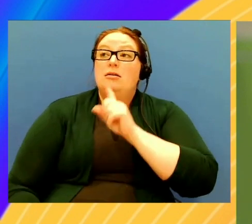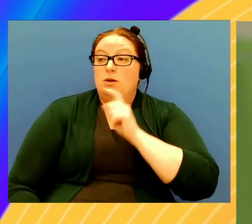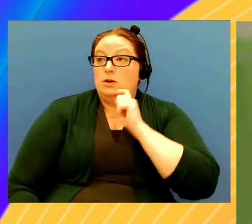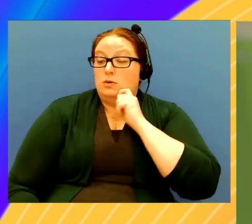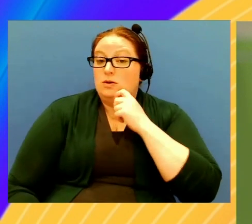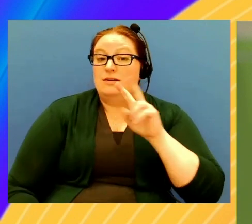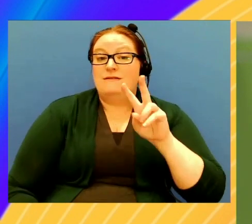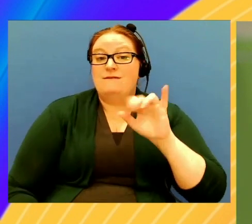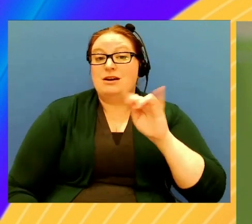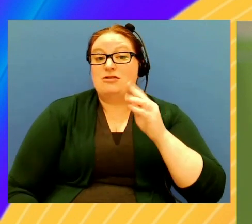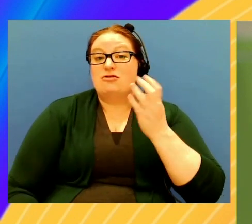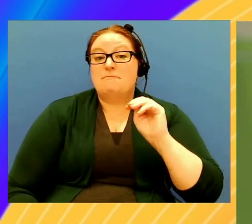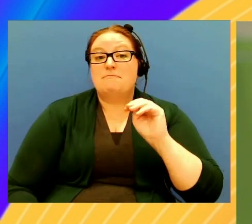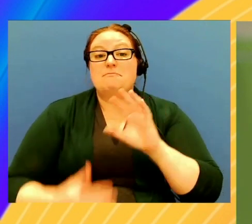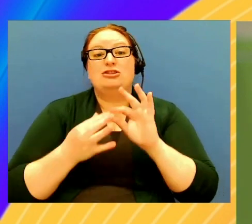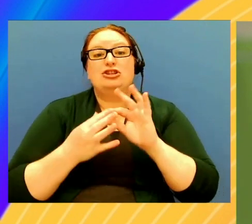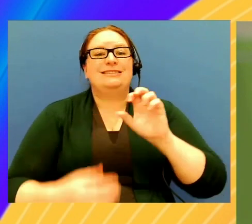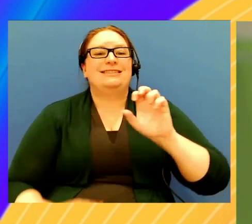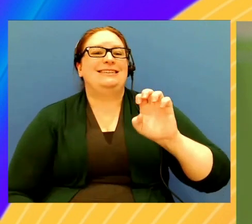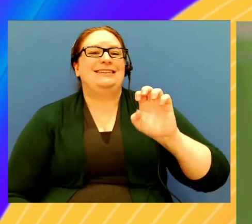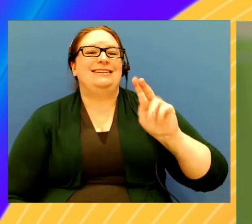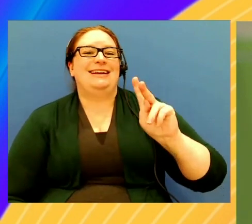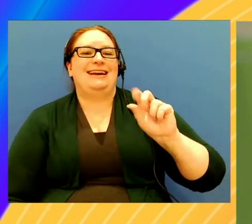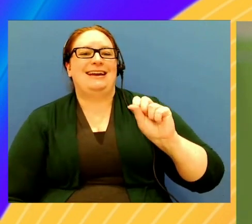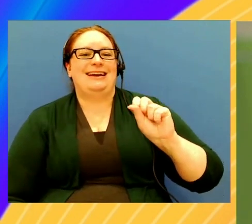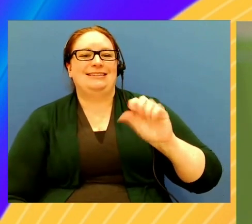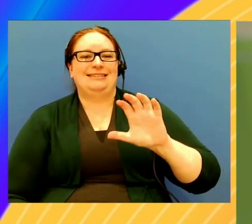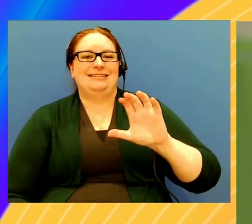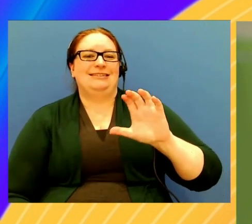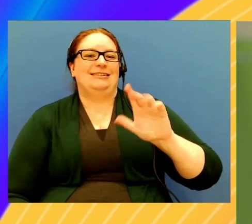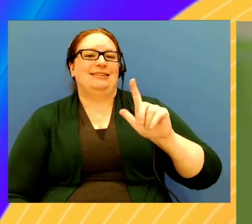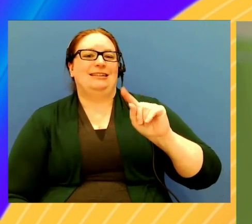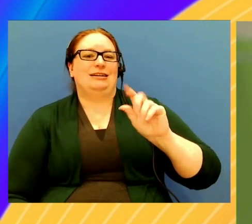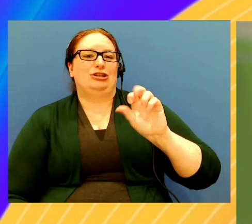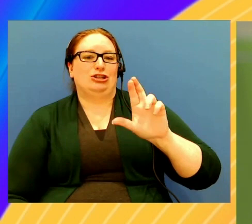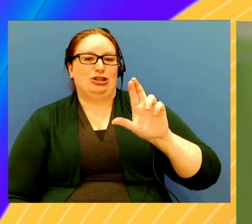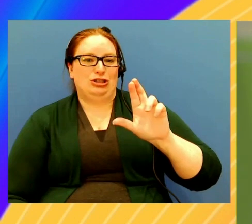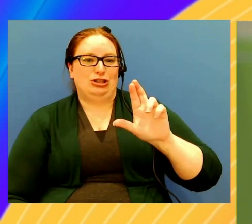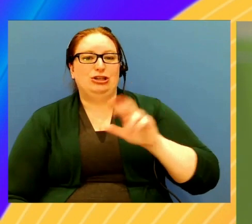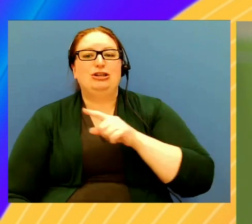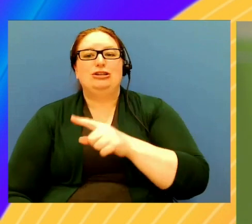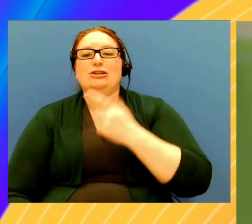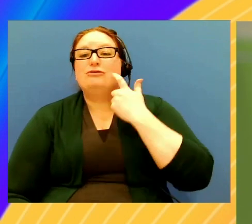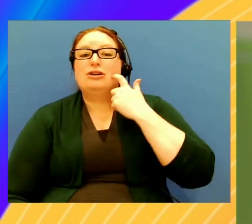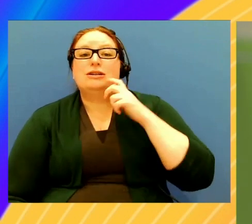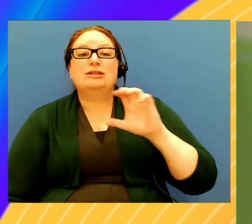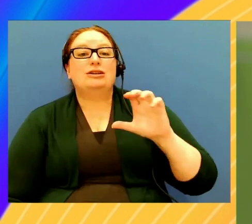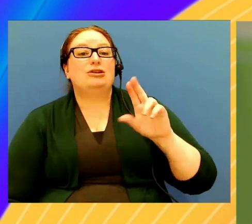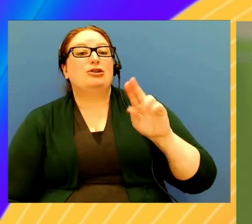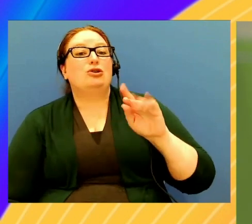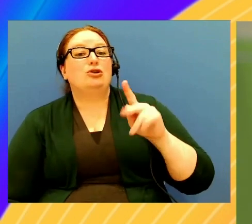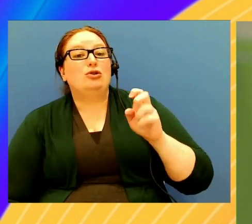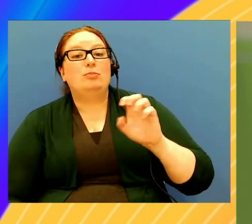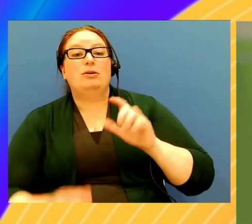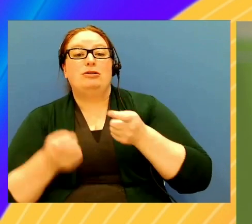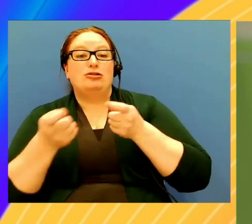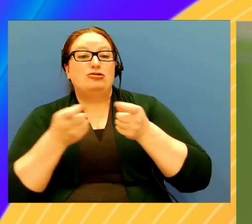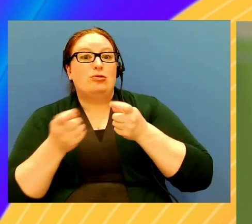an EKS cluster, so Elastic Kubernetes Service, and you saw he just did a kube control to show all the